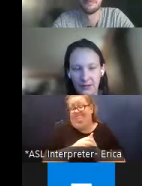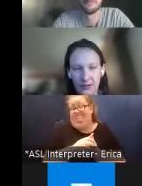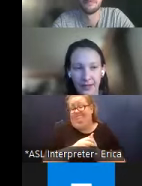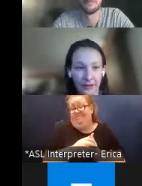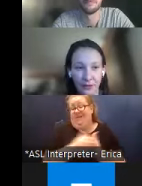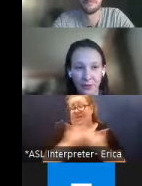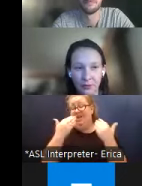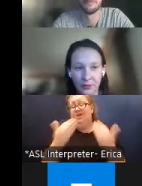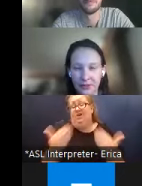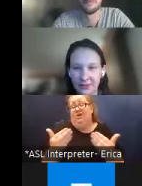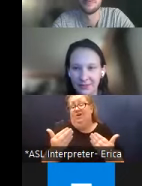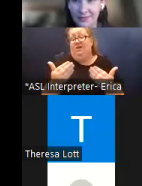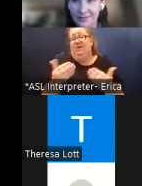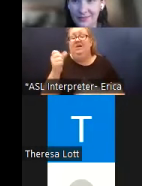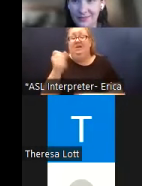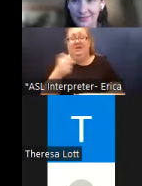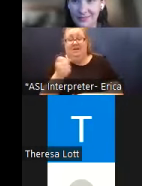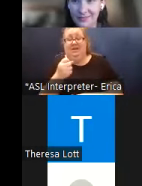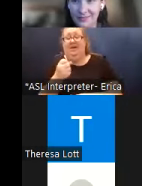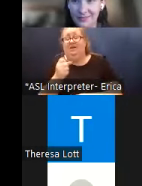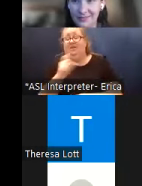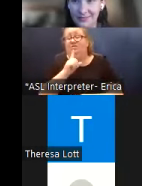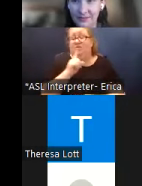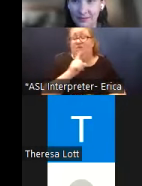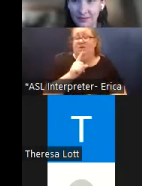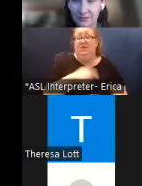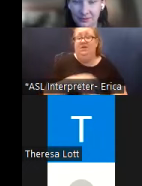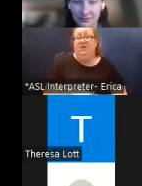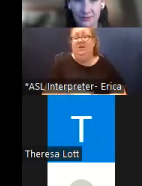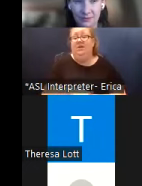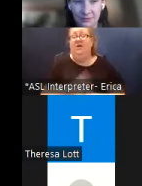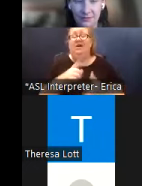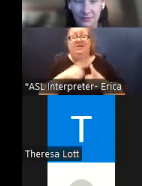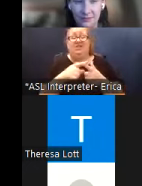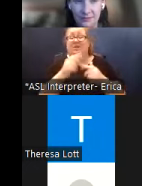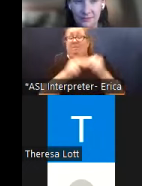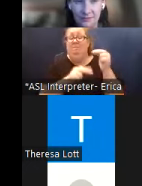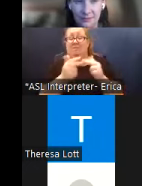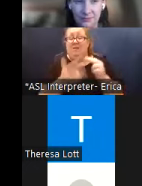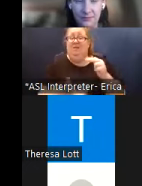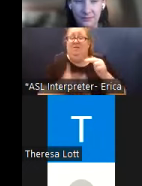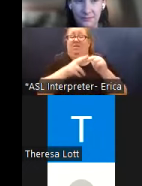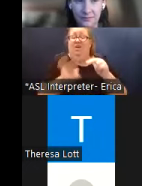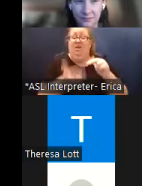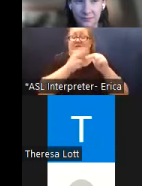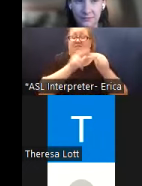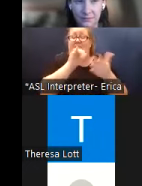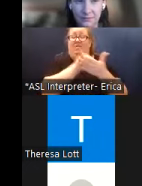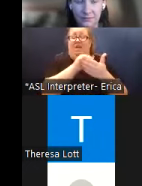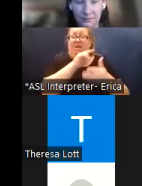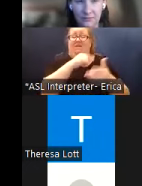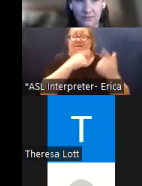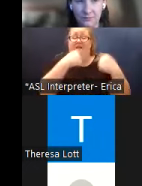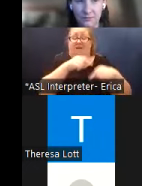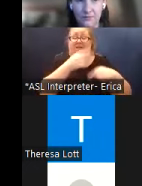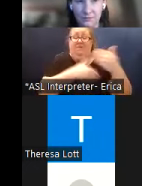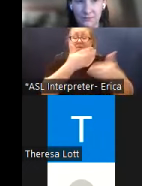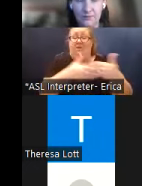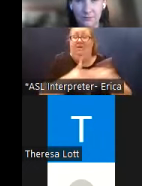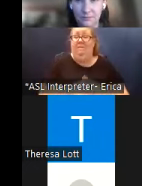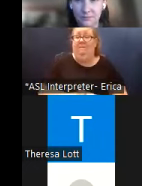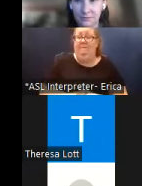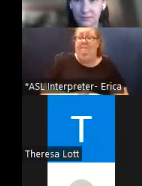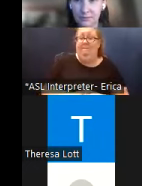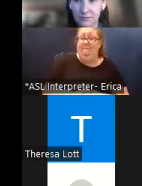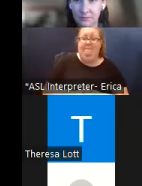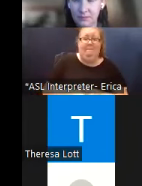go for what's going to most of the water first, and then build on top of that, as we go along. Yeah, a lot of people